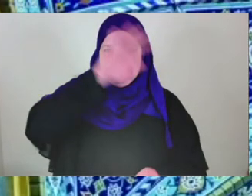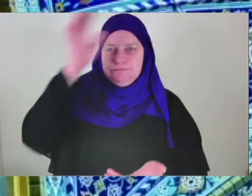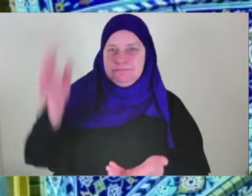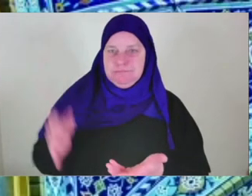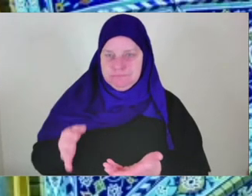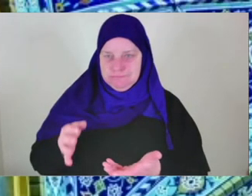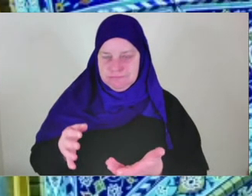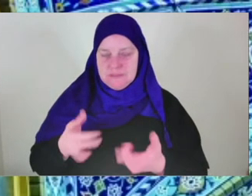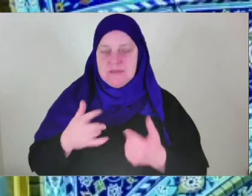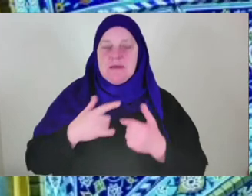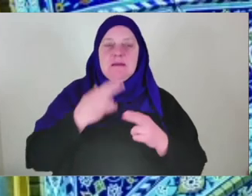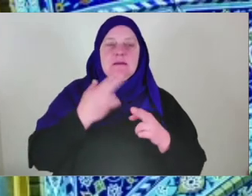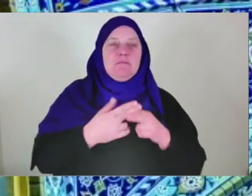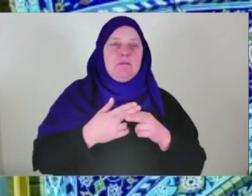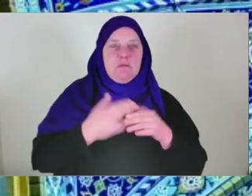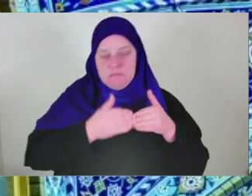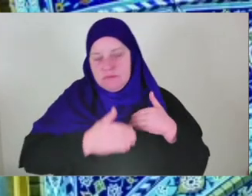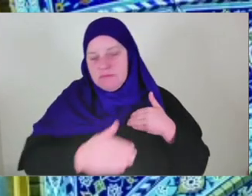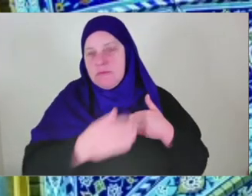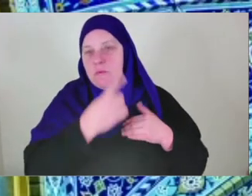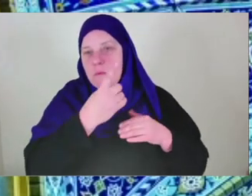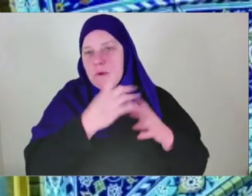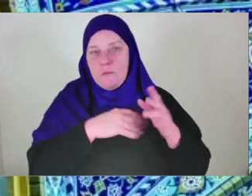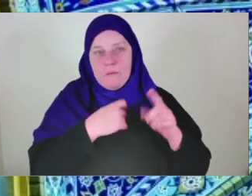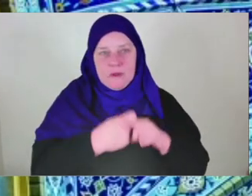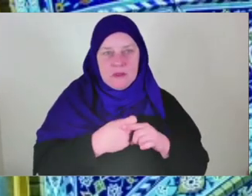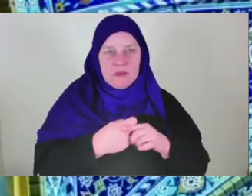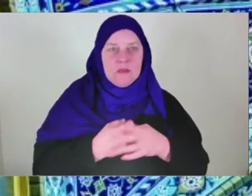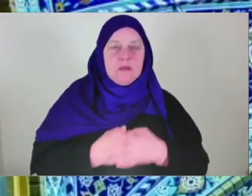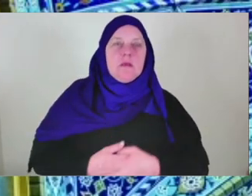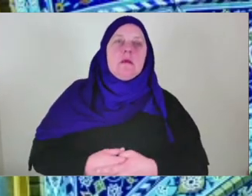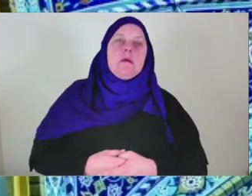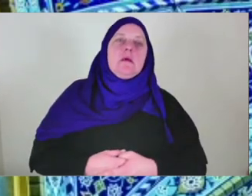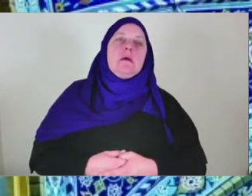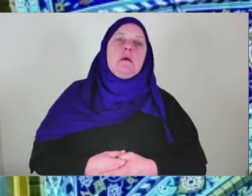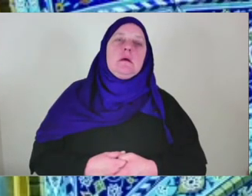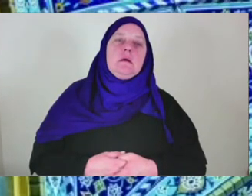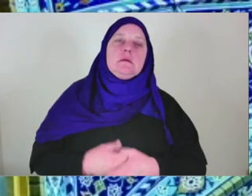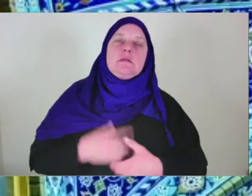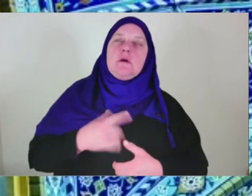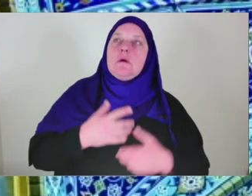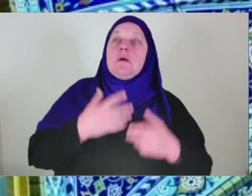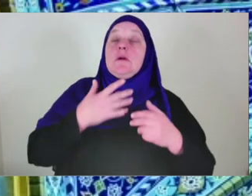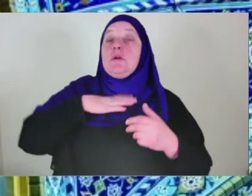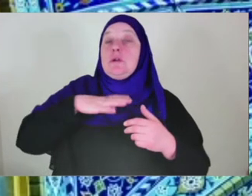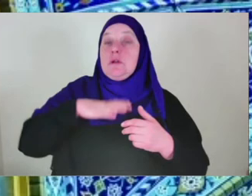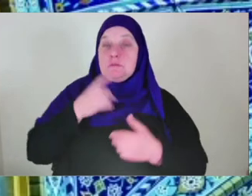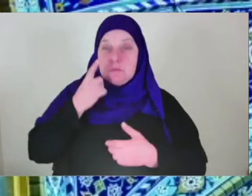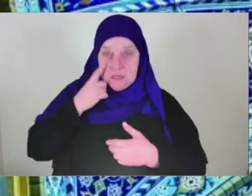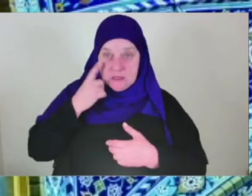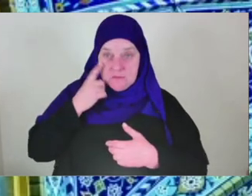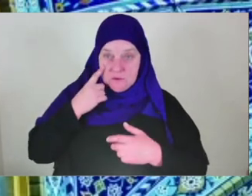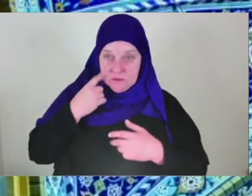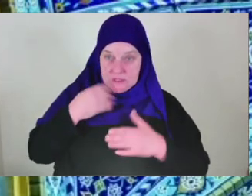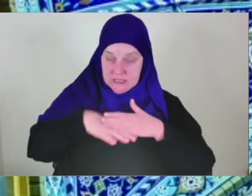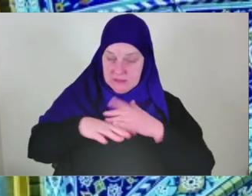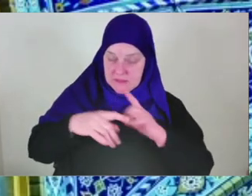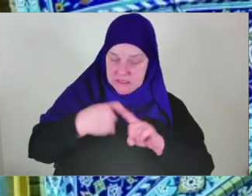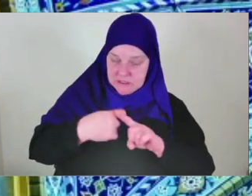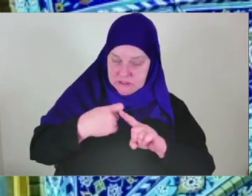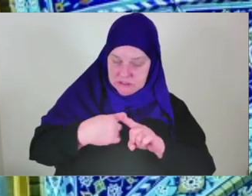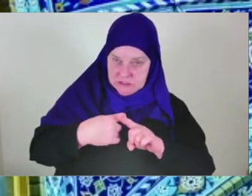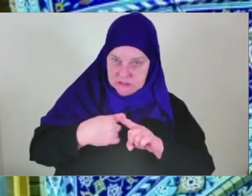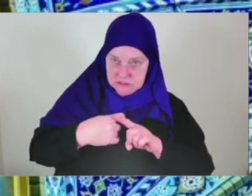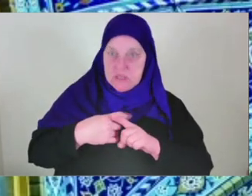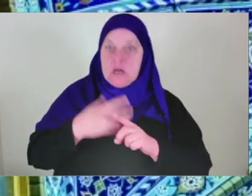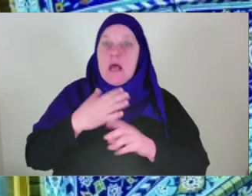to the kitchen and check the food items, all the food items that you have there and are not used yet. Like, for example, you